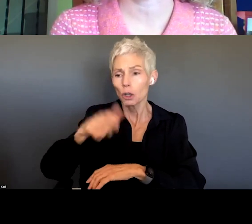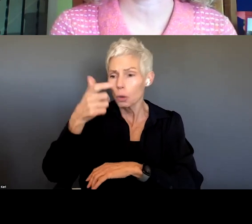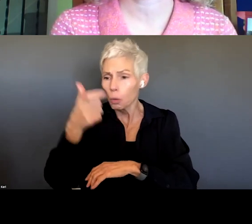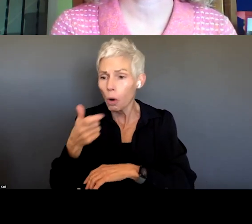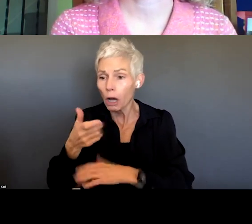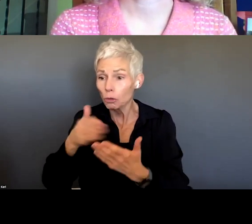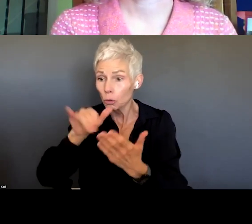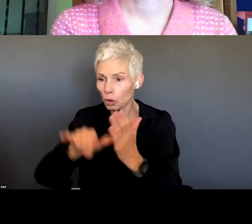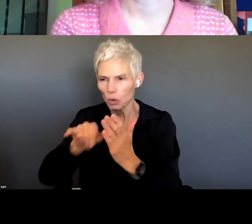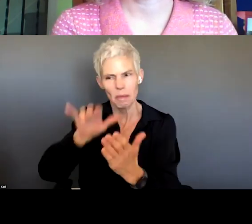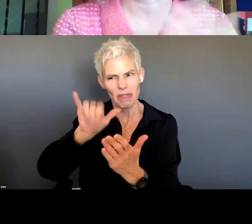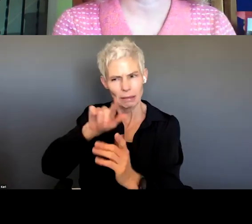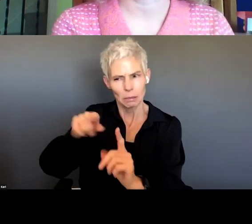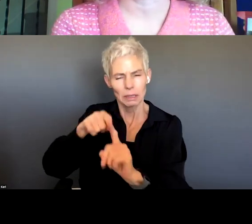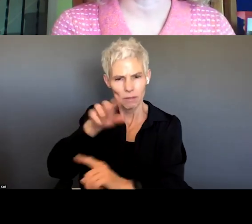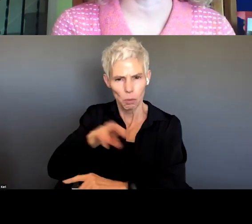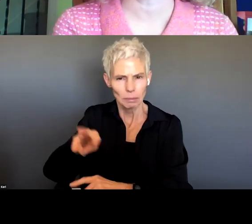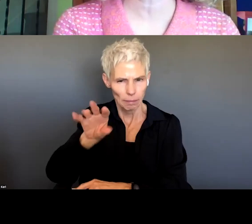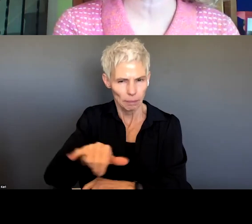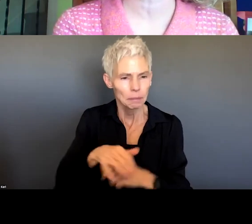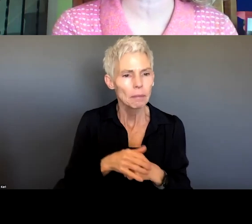website. And again,